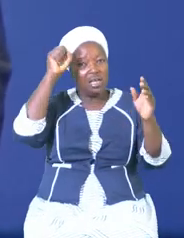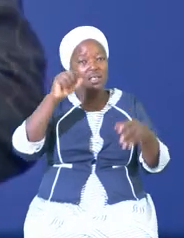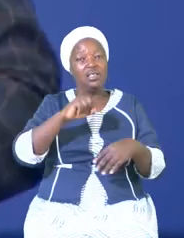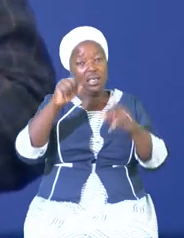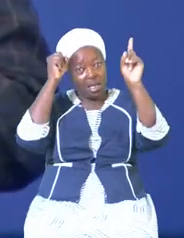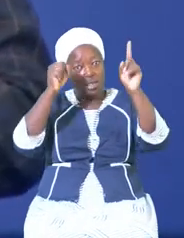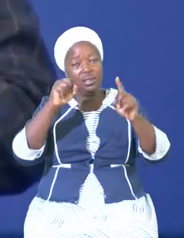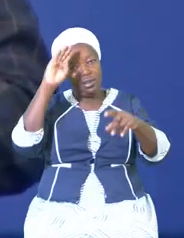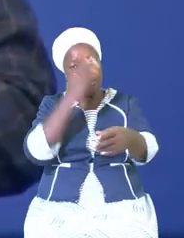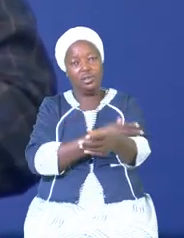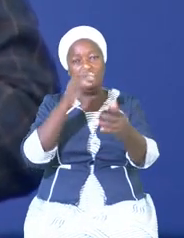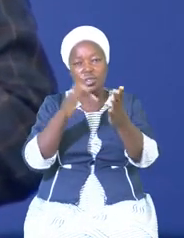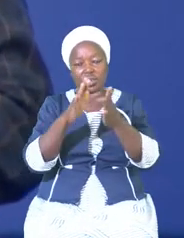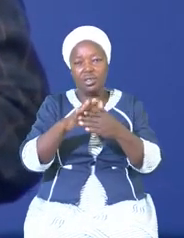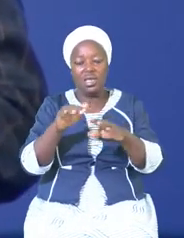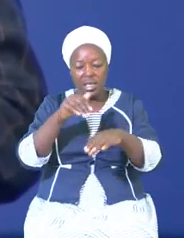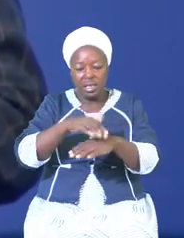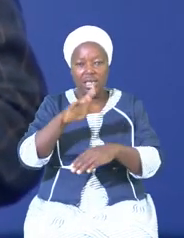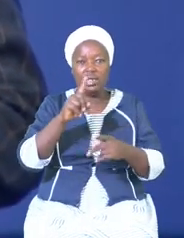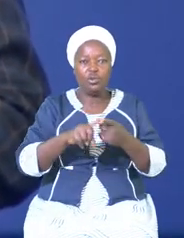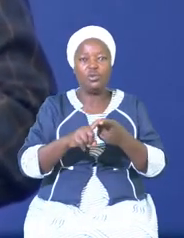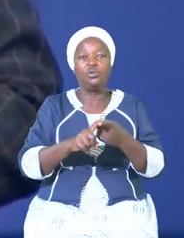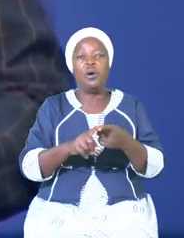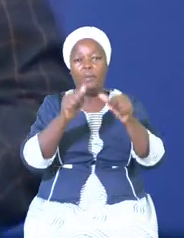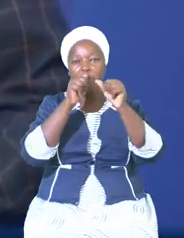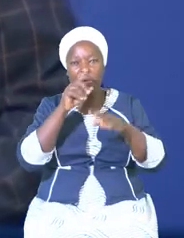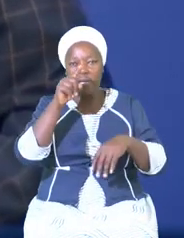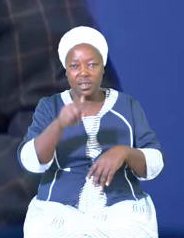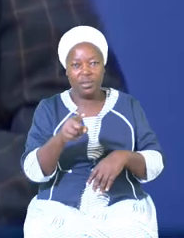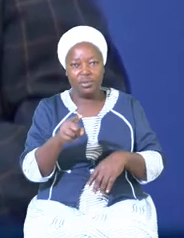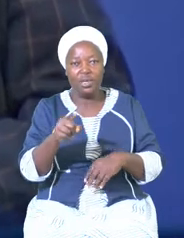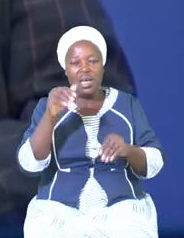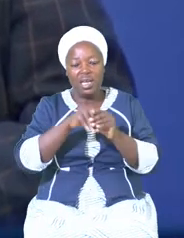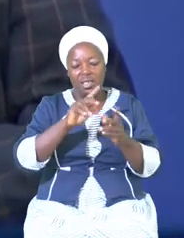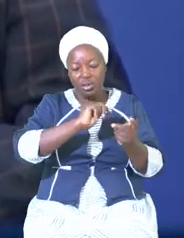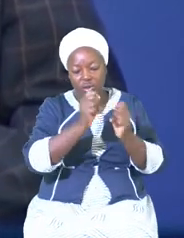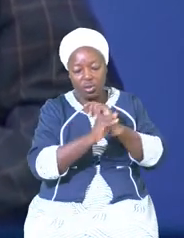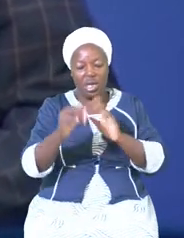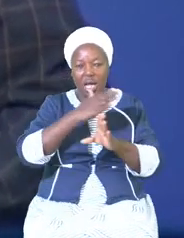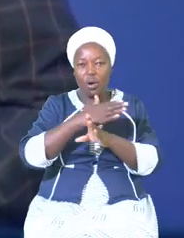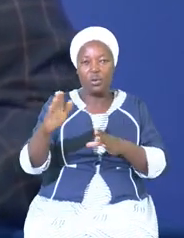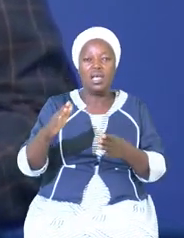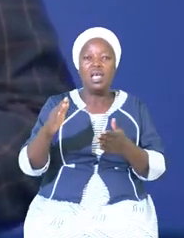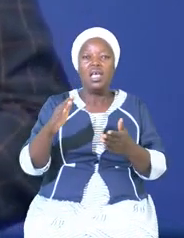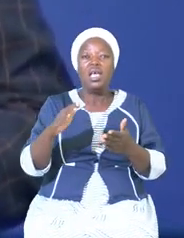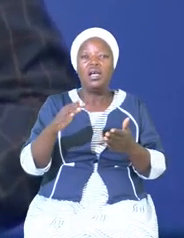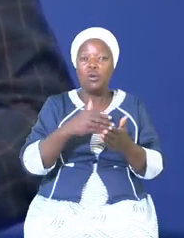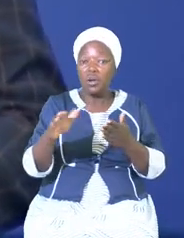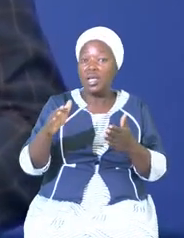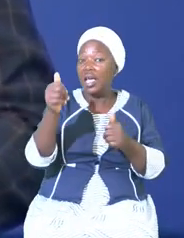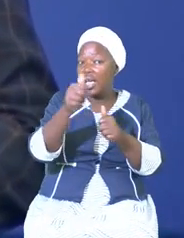bless you in turning away every one of you from